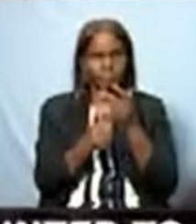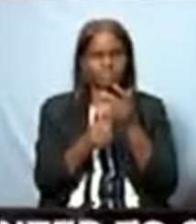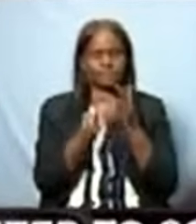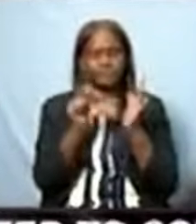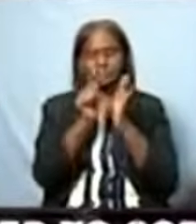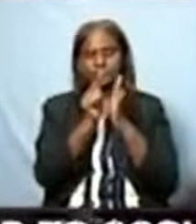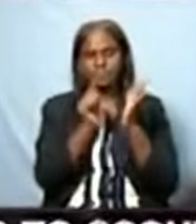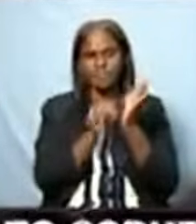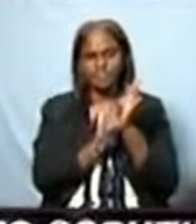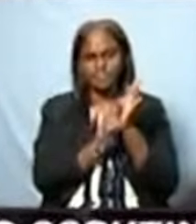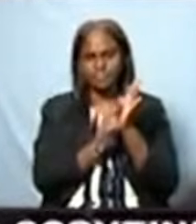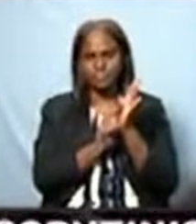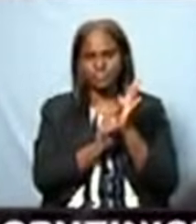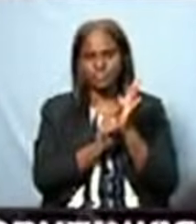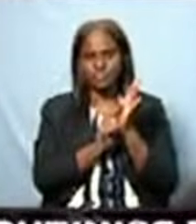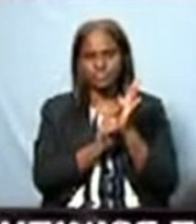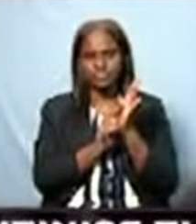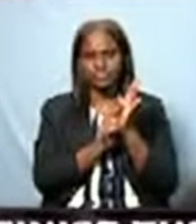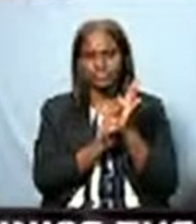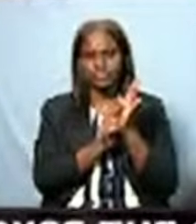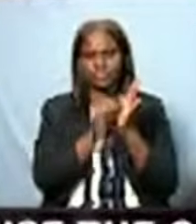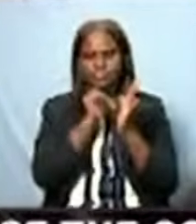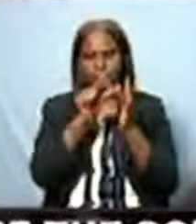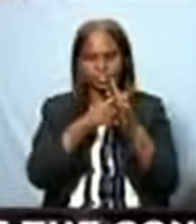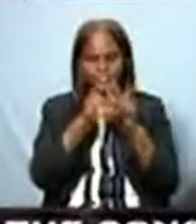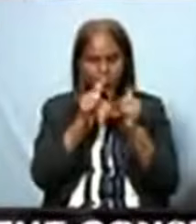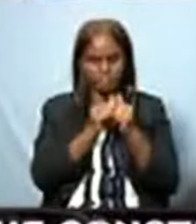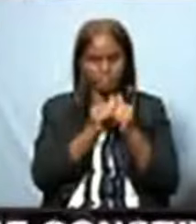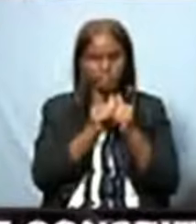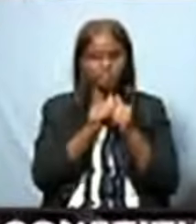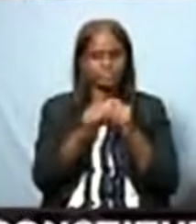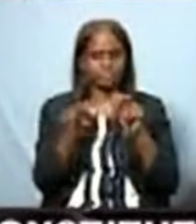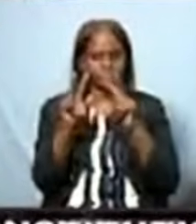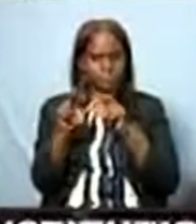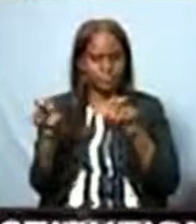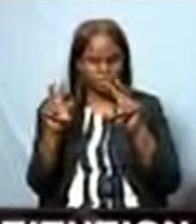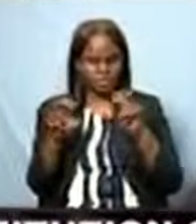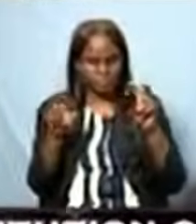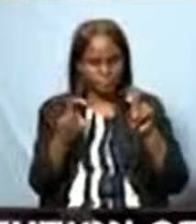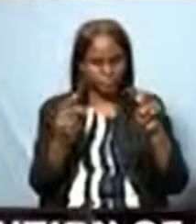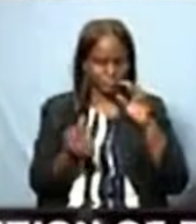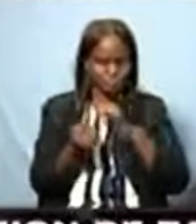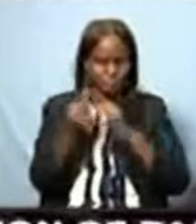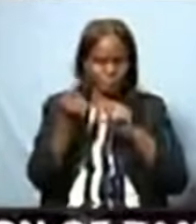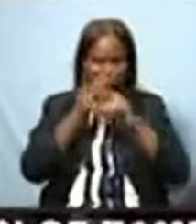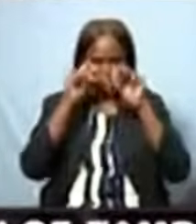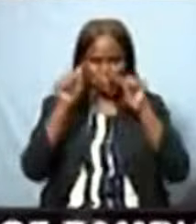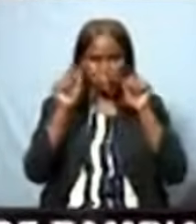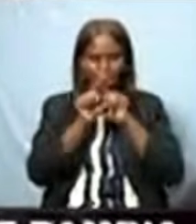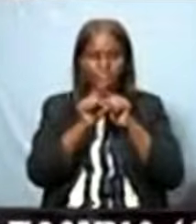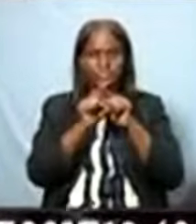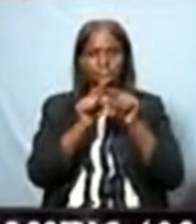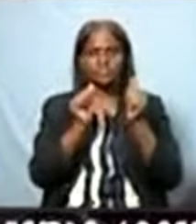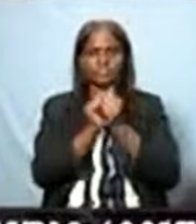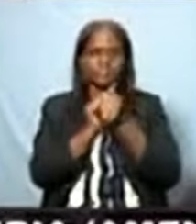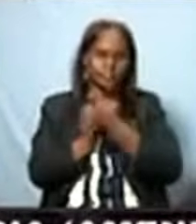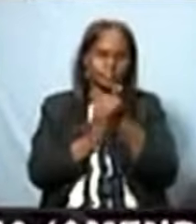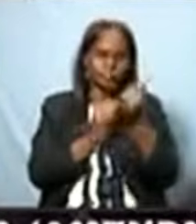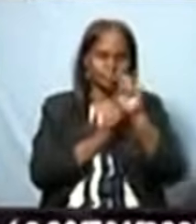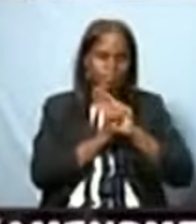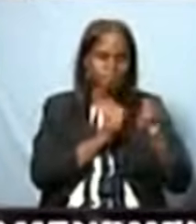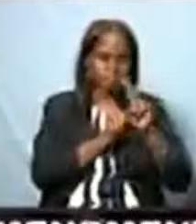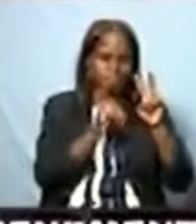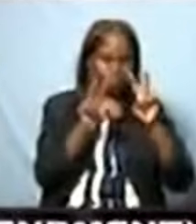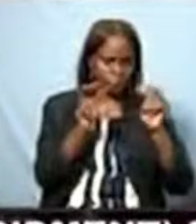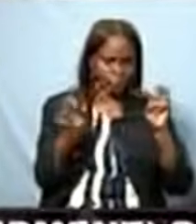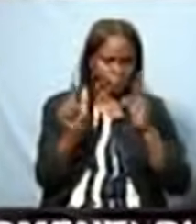bill. It did not start with an inquiry triggered by the president, and either using